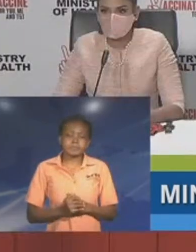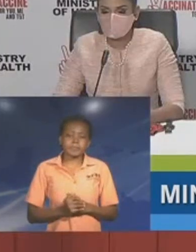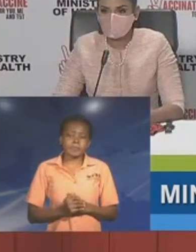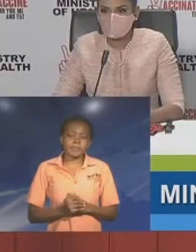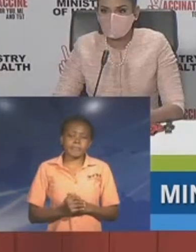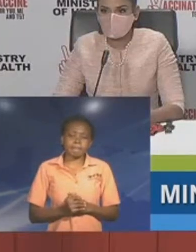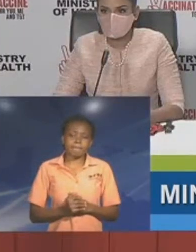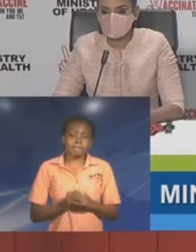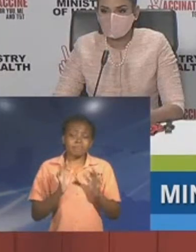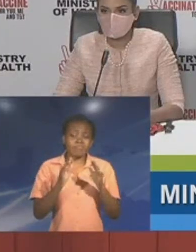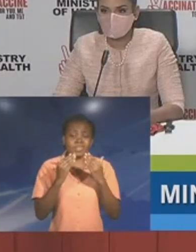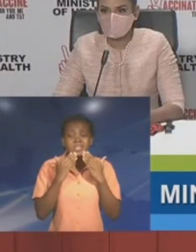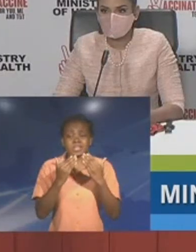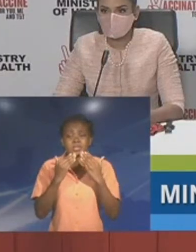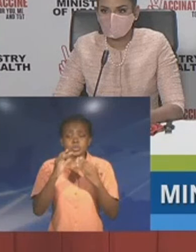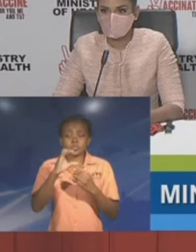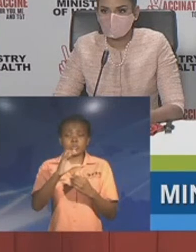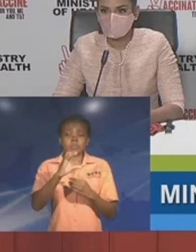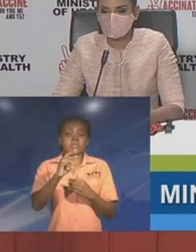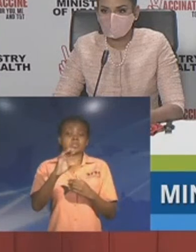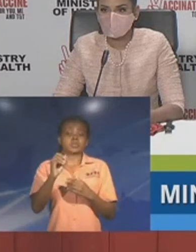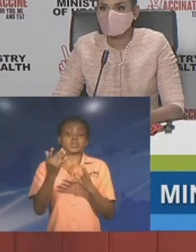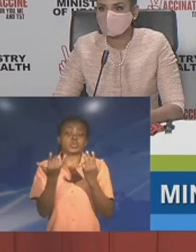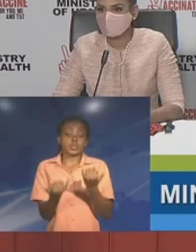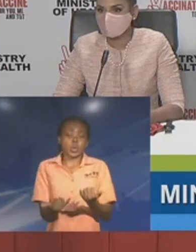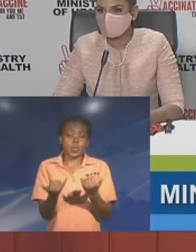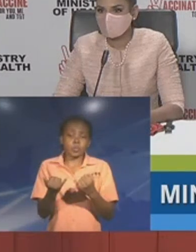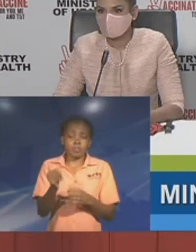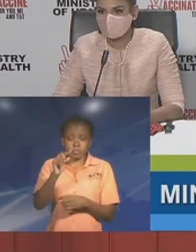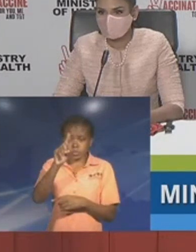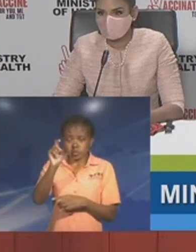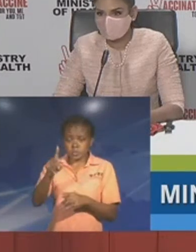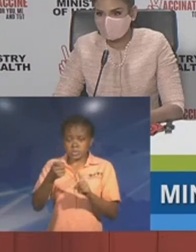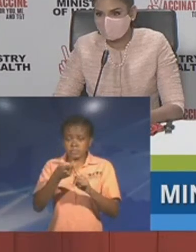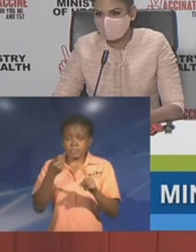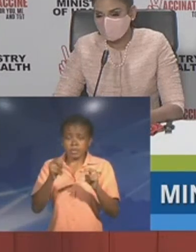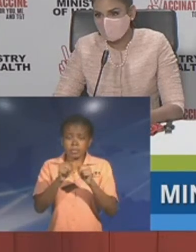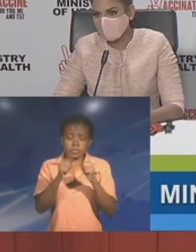Thank you, CMO. We now go to questions from Newsday.